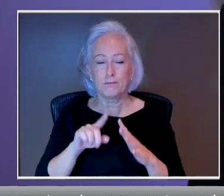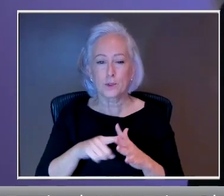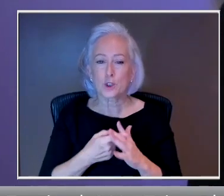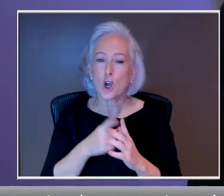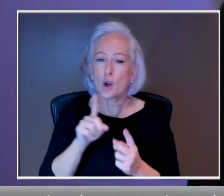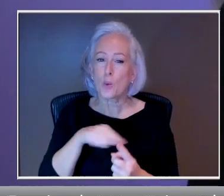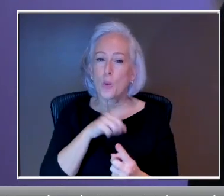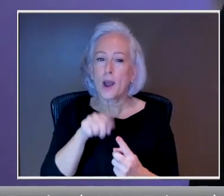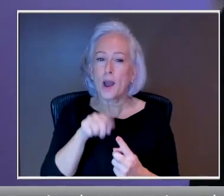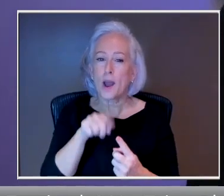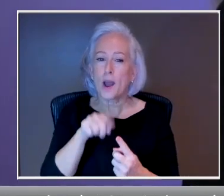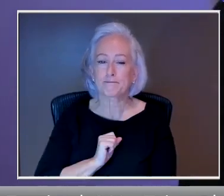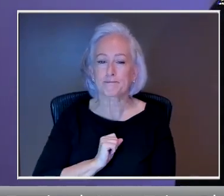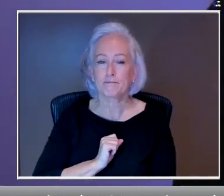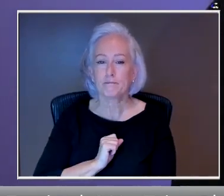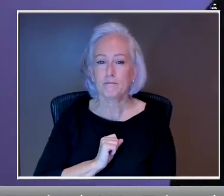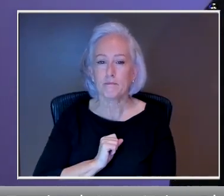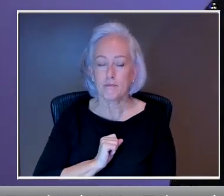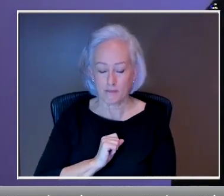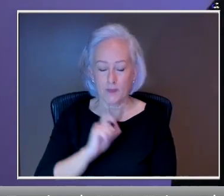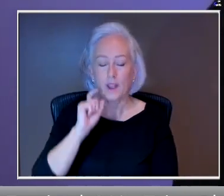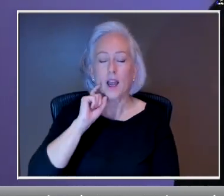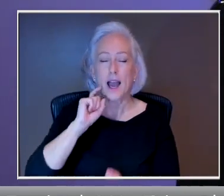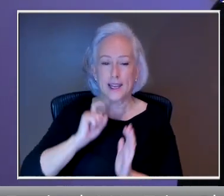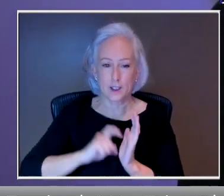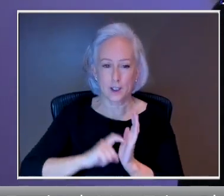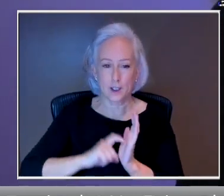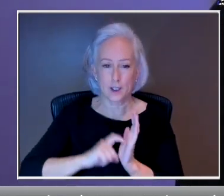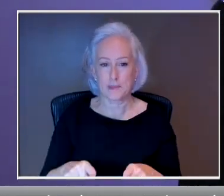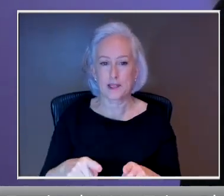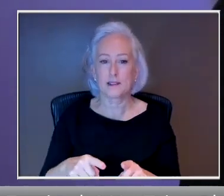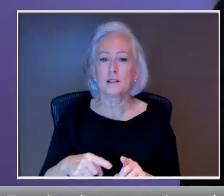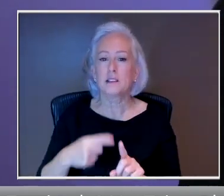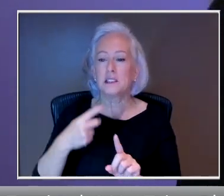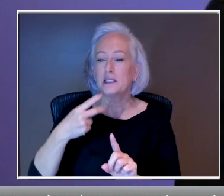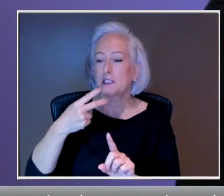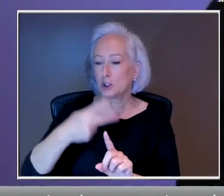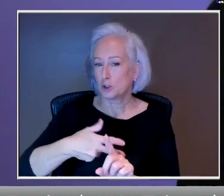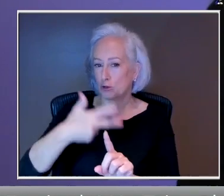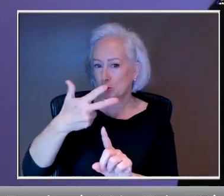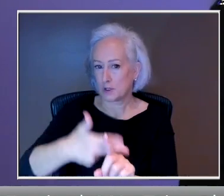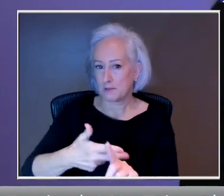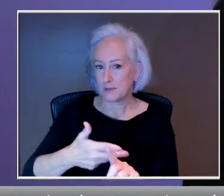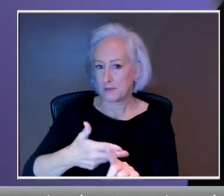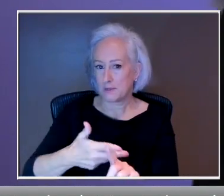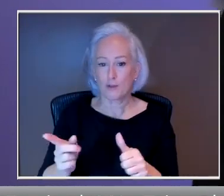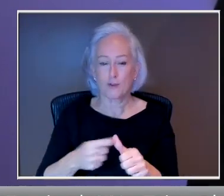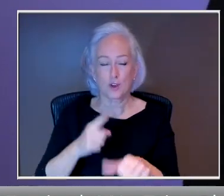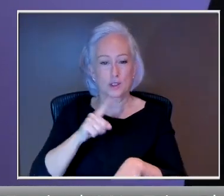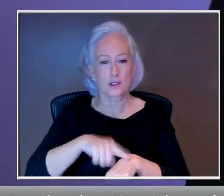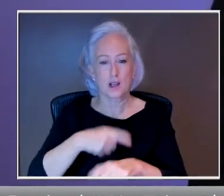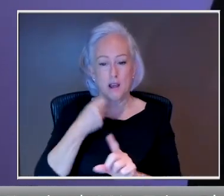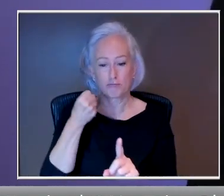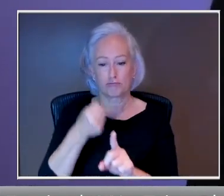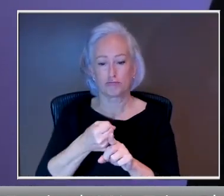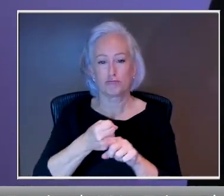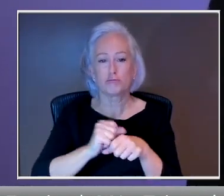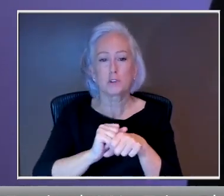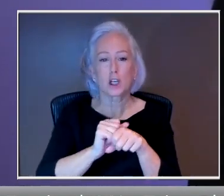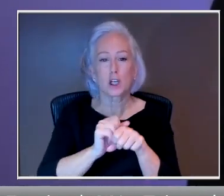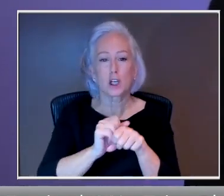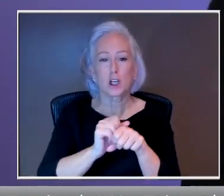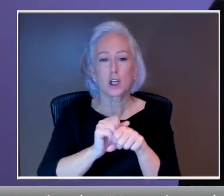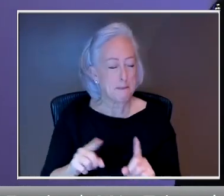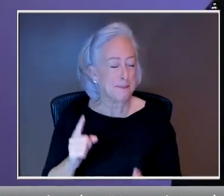noticed, it was a couple of months after I got the first round of COVID. But like what you had said, I had attributed it